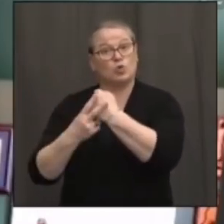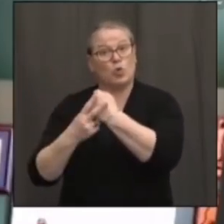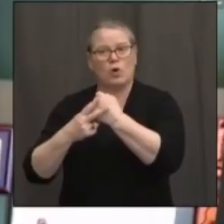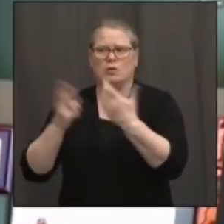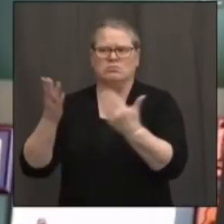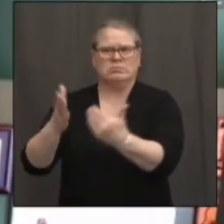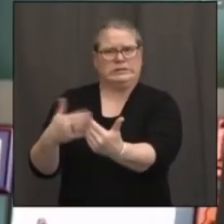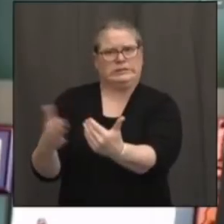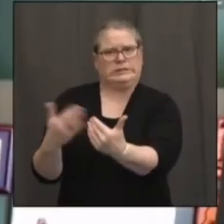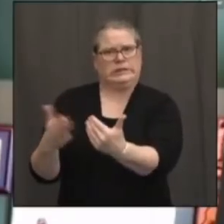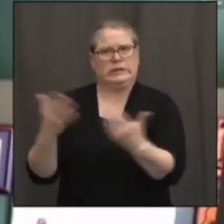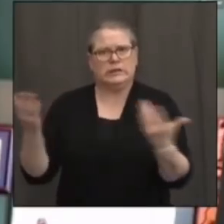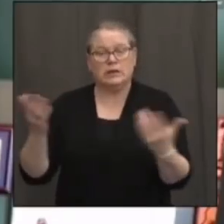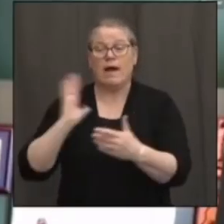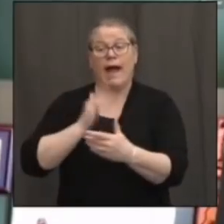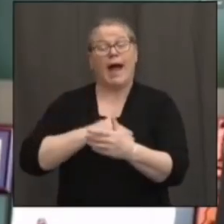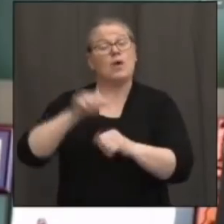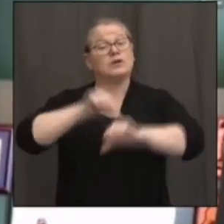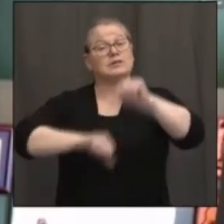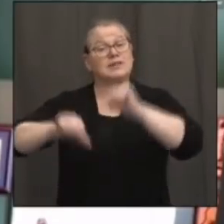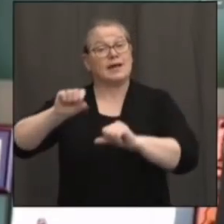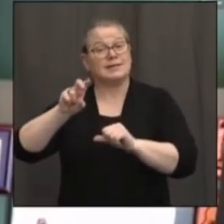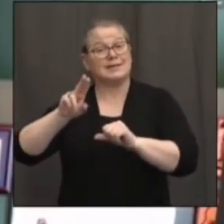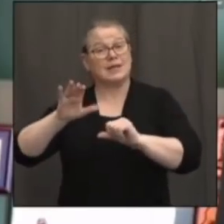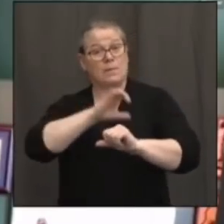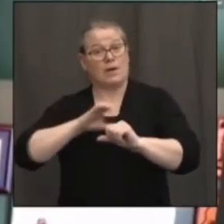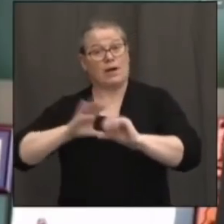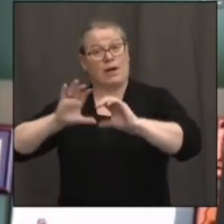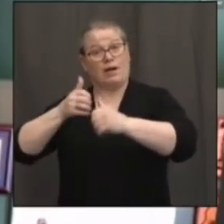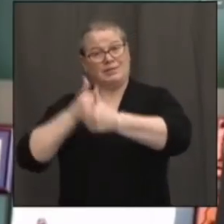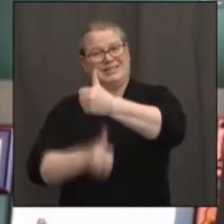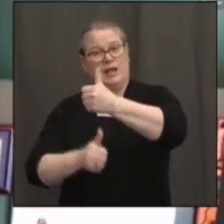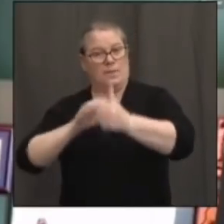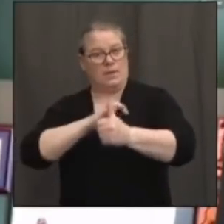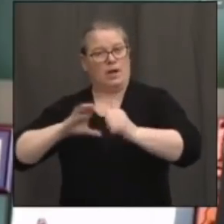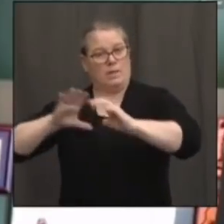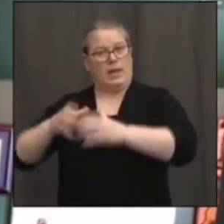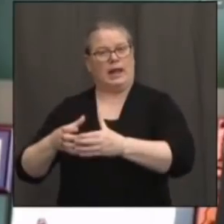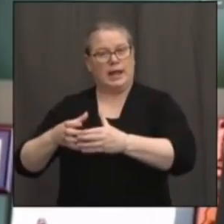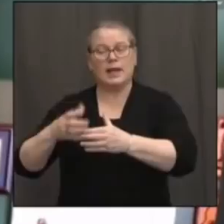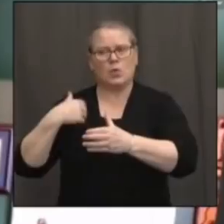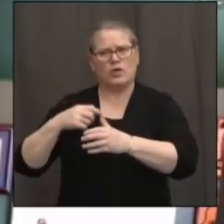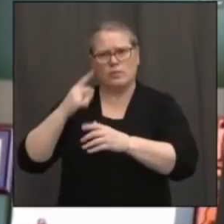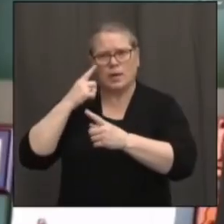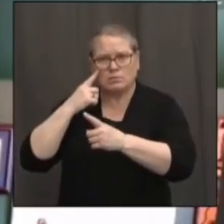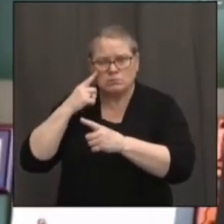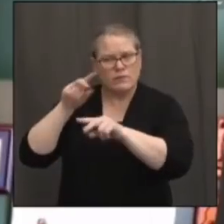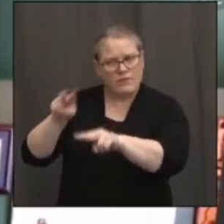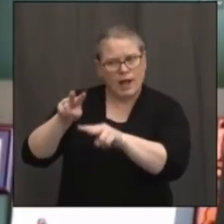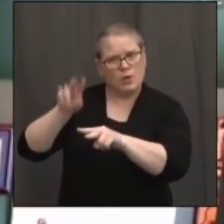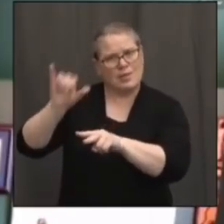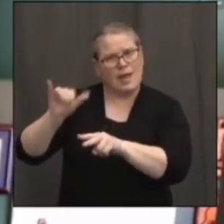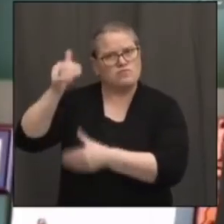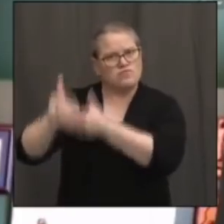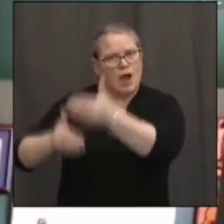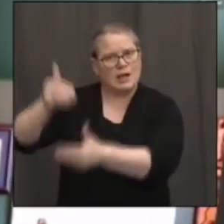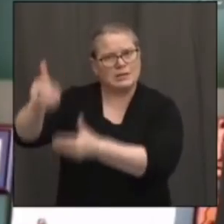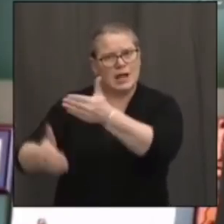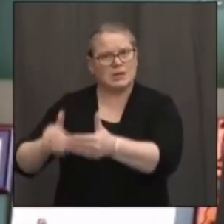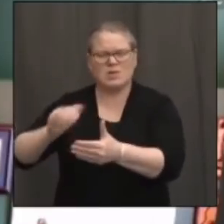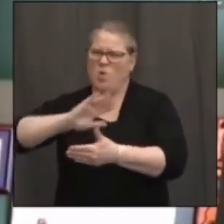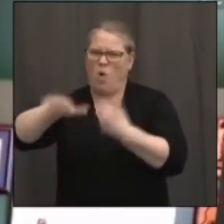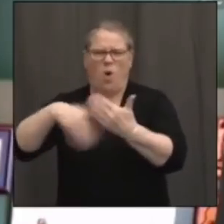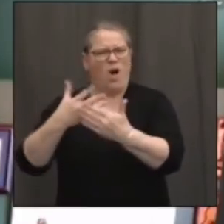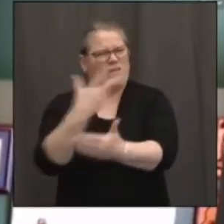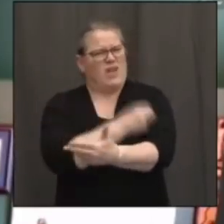vaccine that our science subcommittee of the Vaccine Advisor Group has been following, as we have throughout the vaccine story